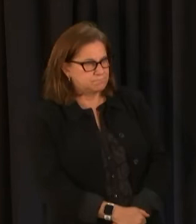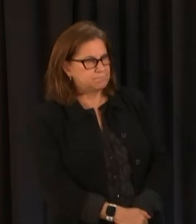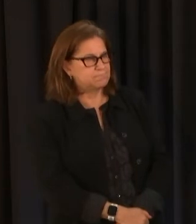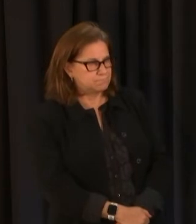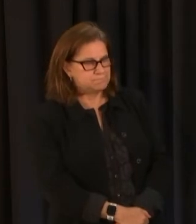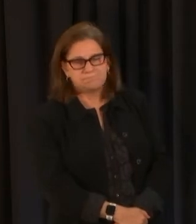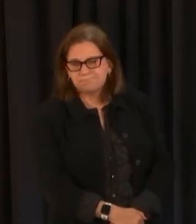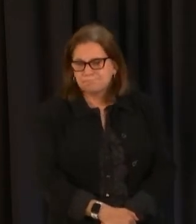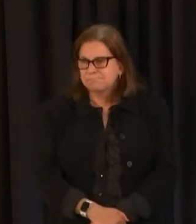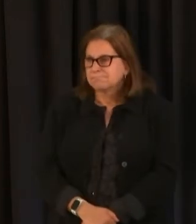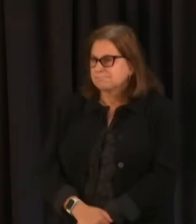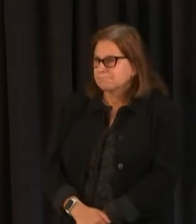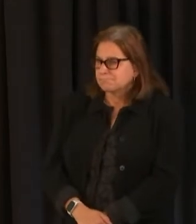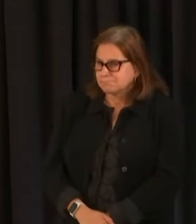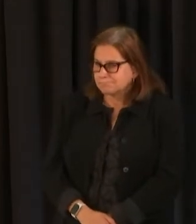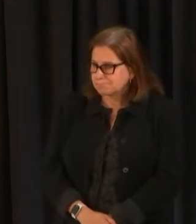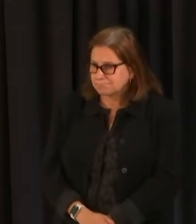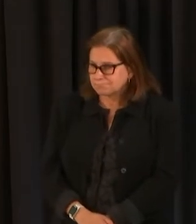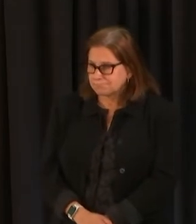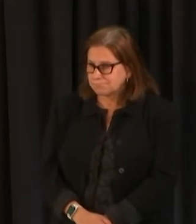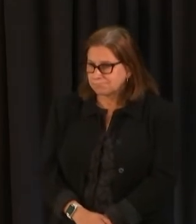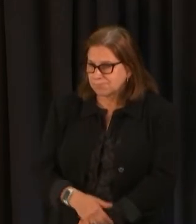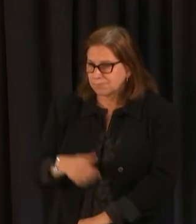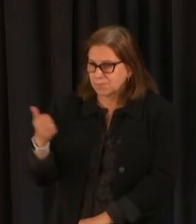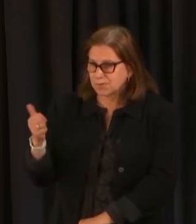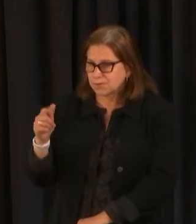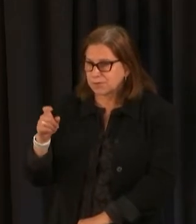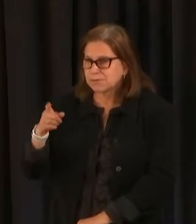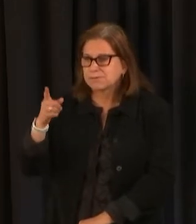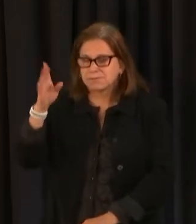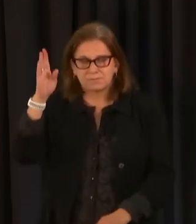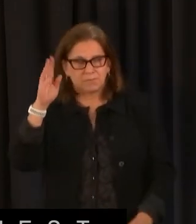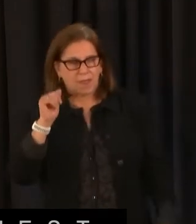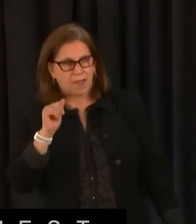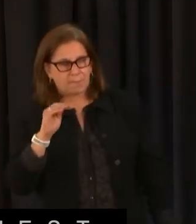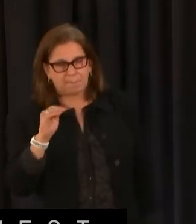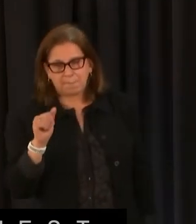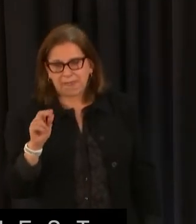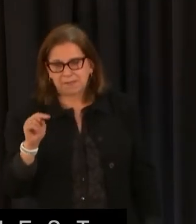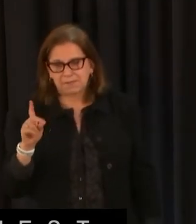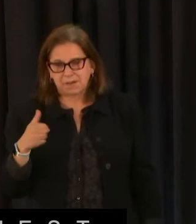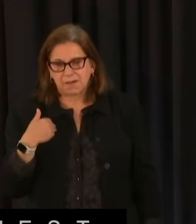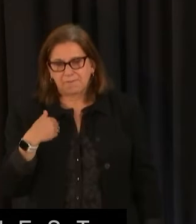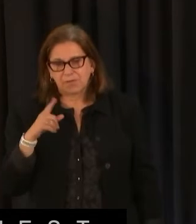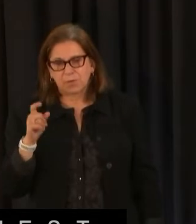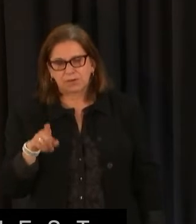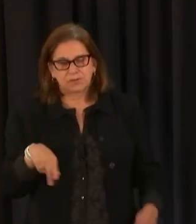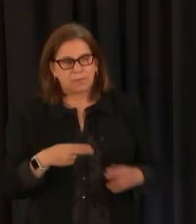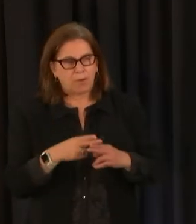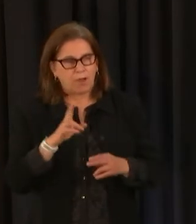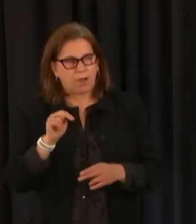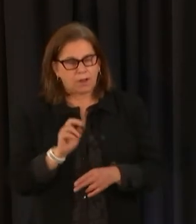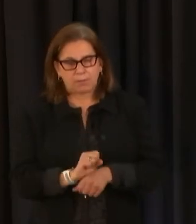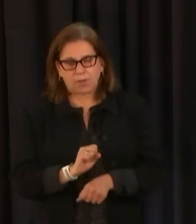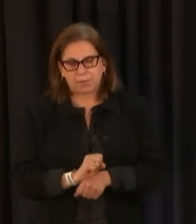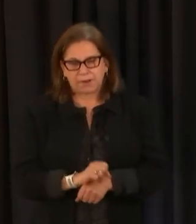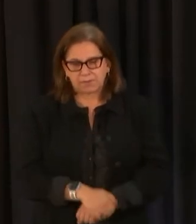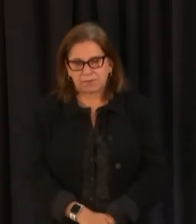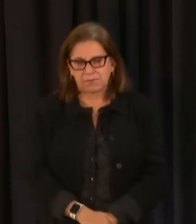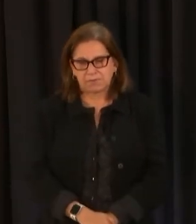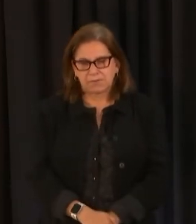Any other questions? Yes, Amanda. All right, thank you. A question on unemployment. So I understand